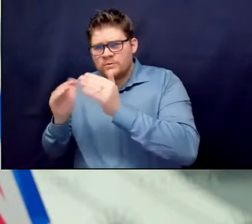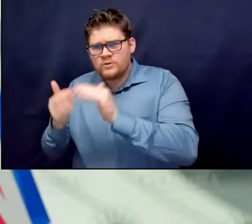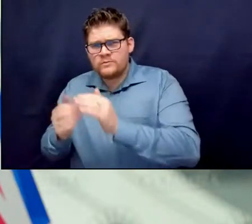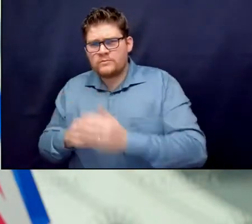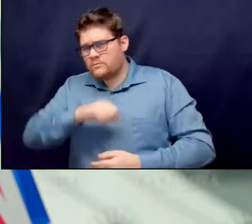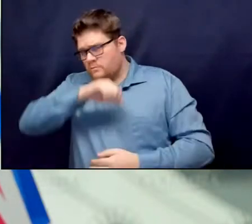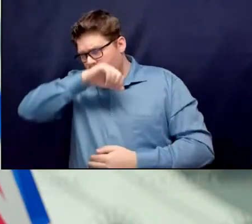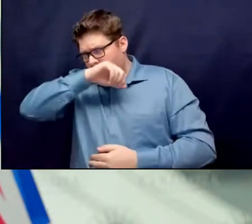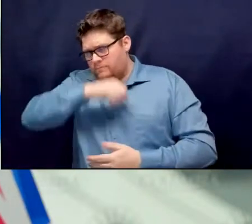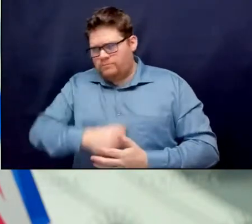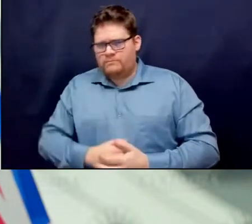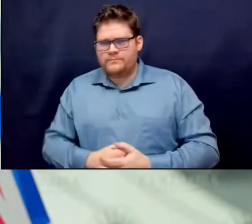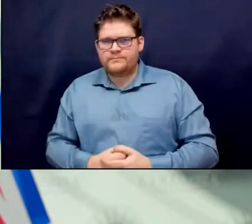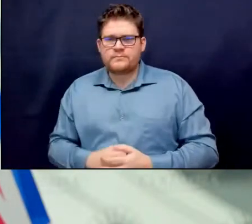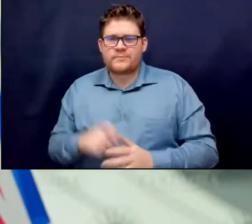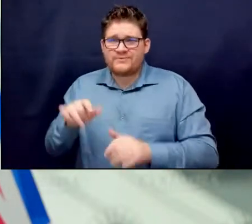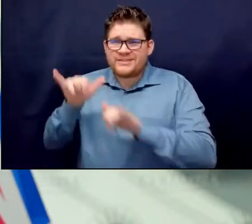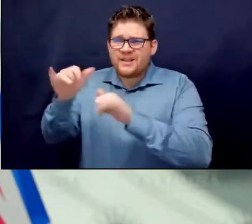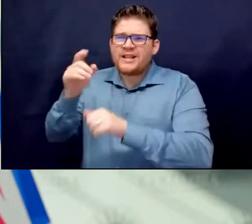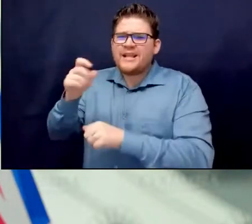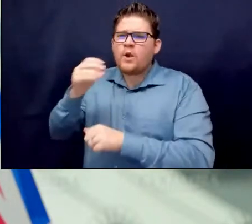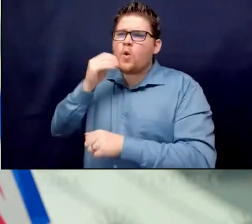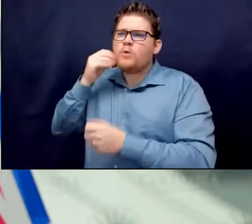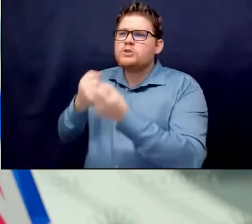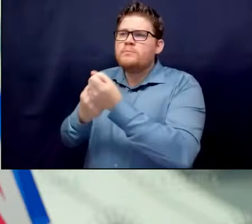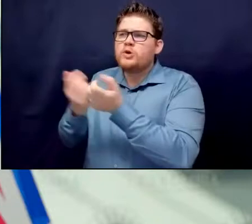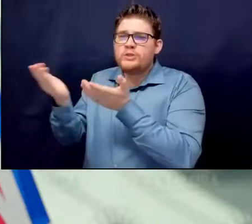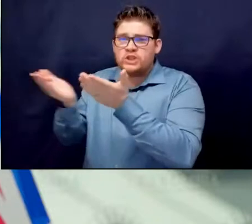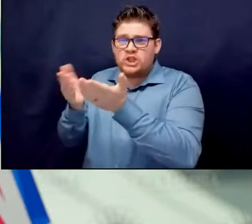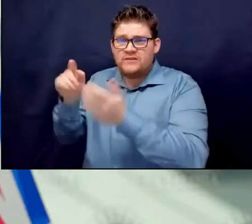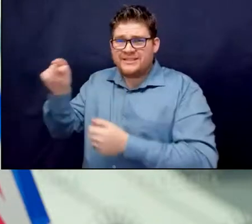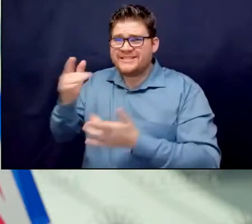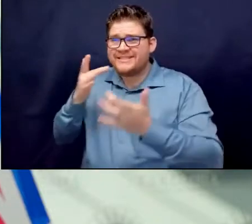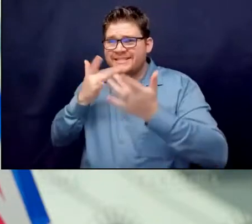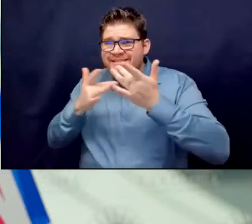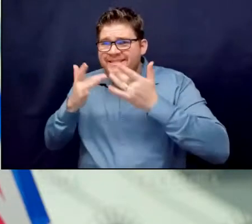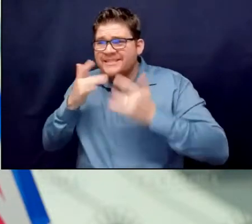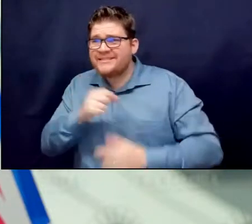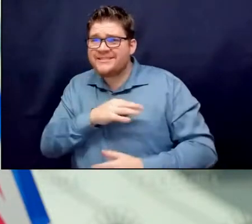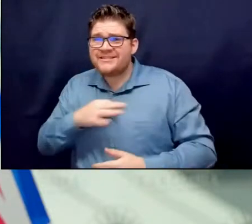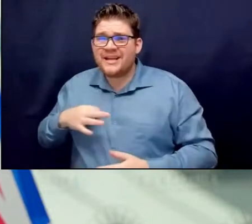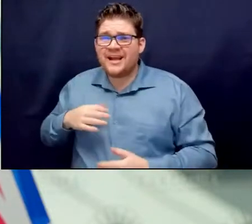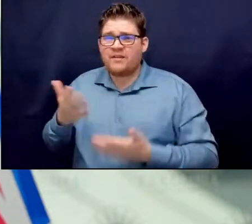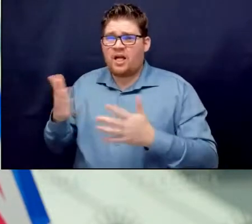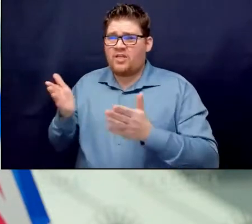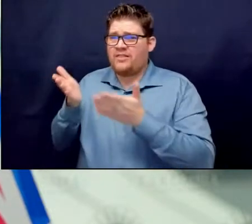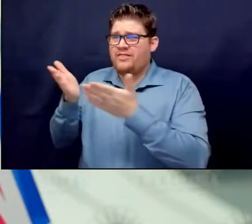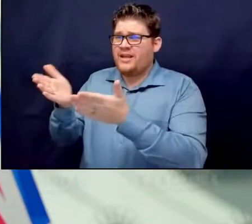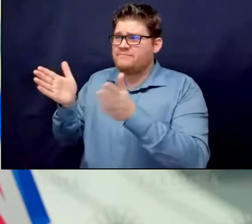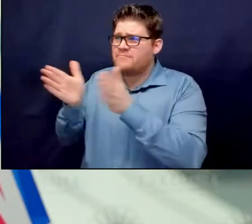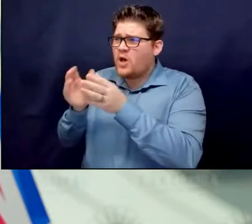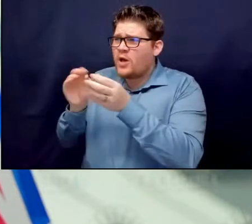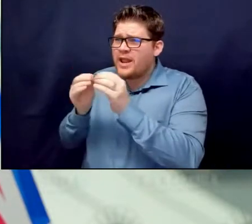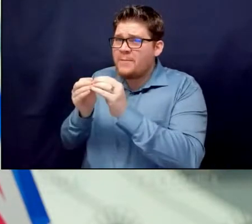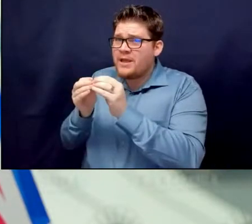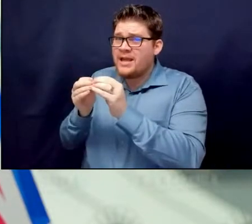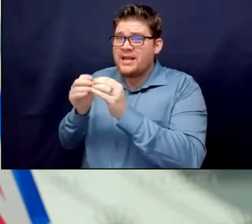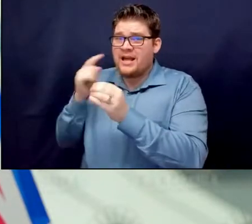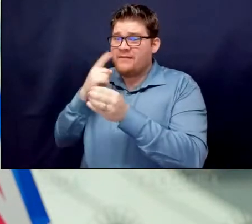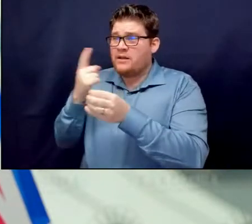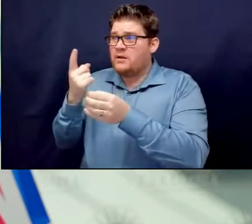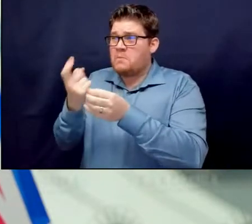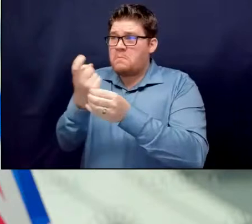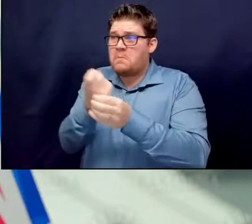profound effect. The message to everyone is twofold. One, yes, we need to be patient in these times, that the amount of health care being